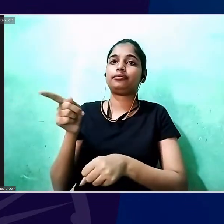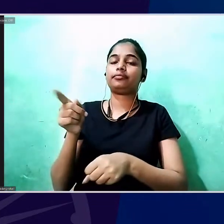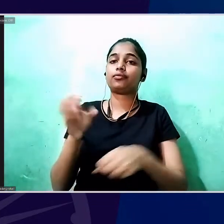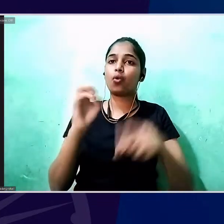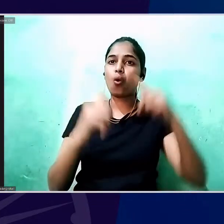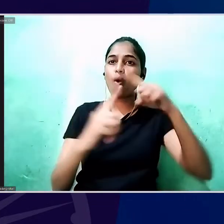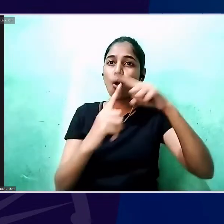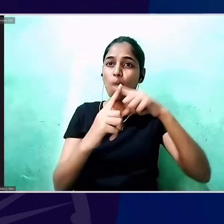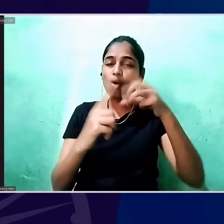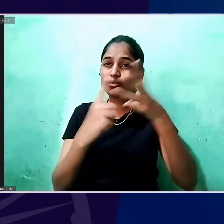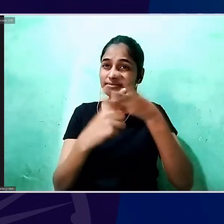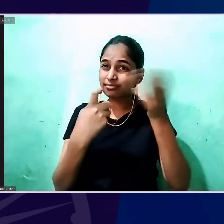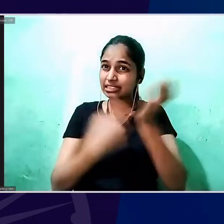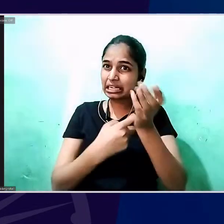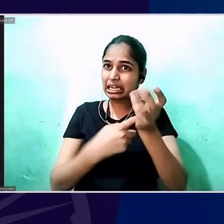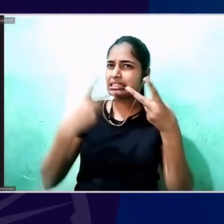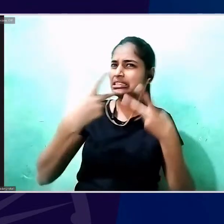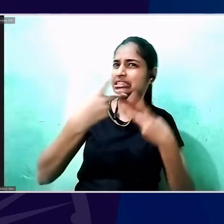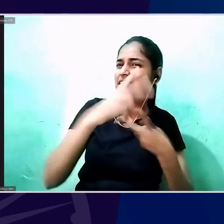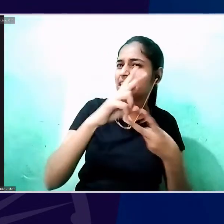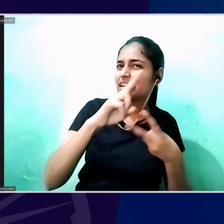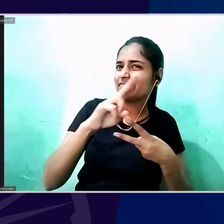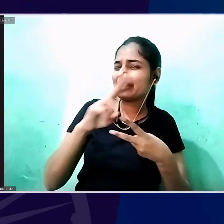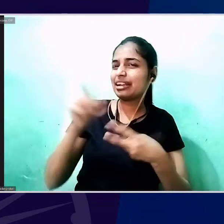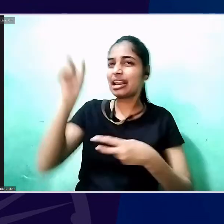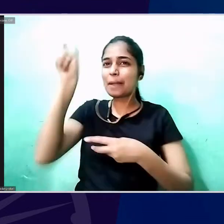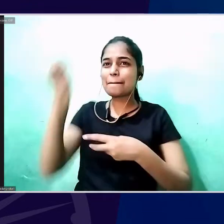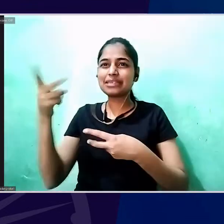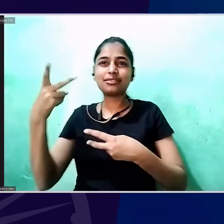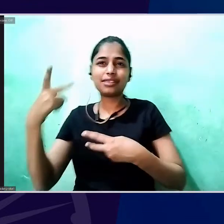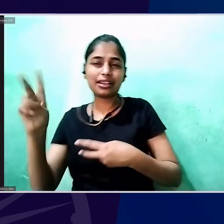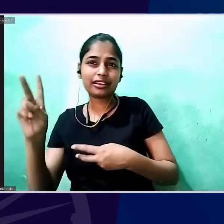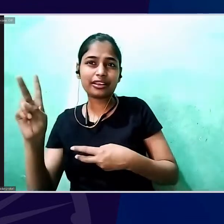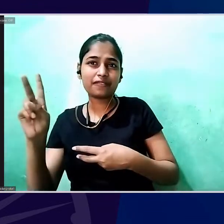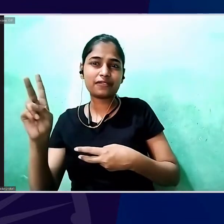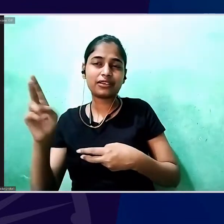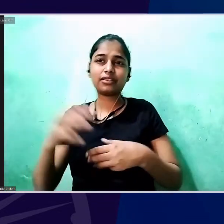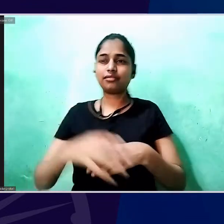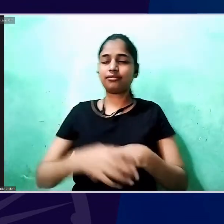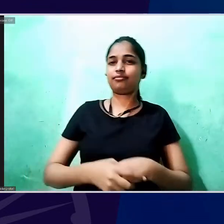author. Like he is not reacting to anything author says.